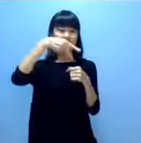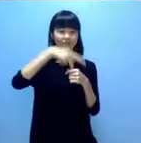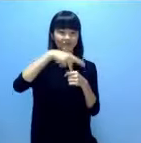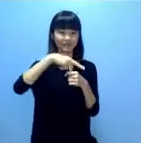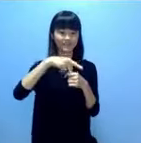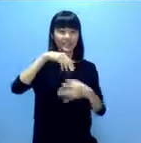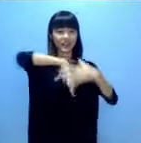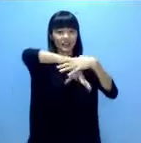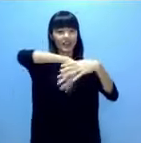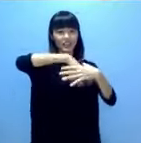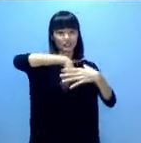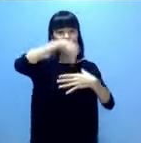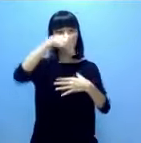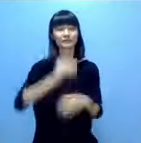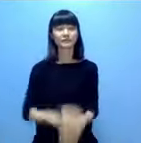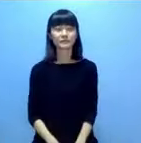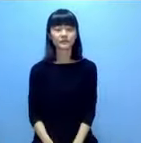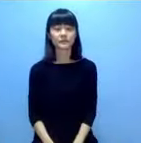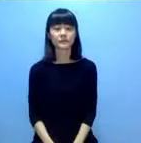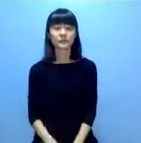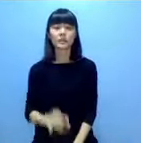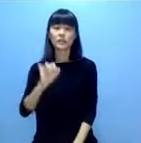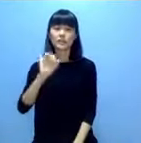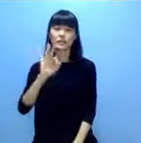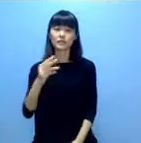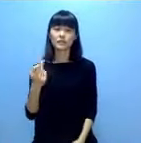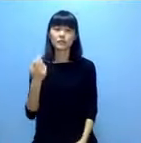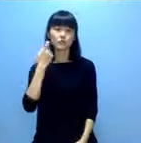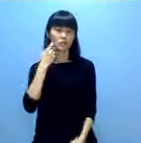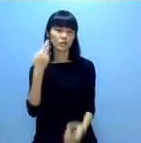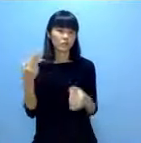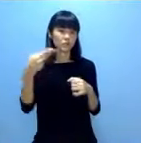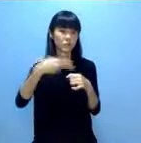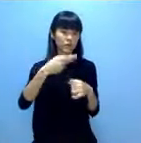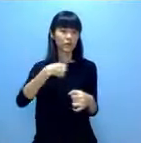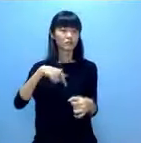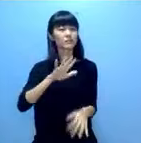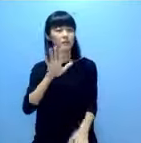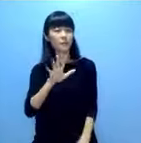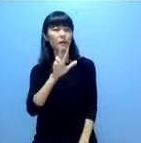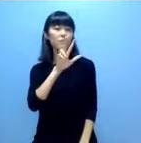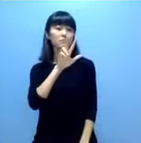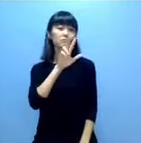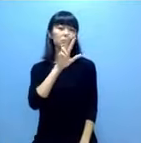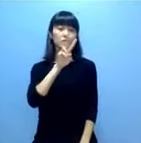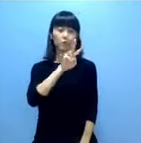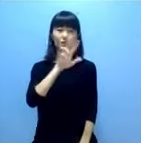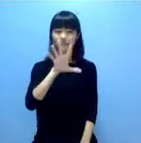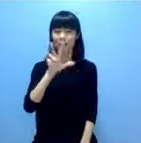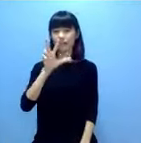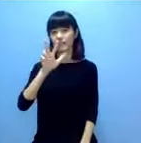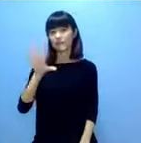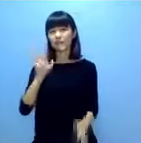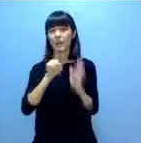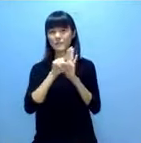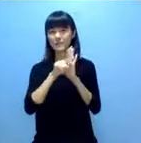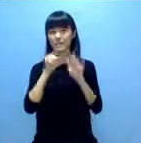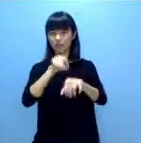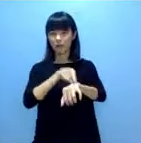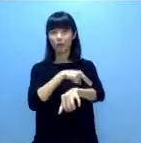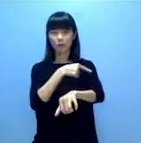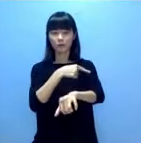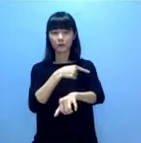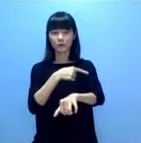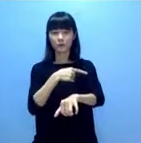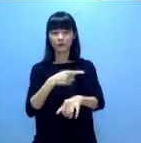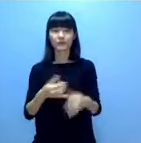the end as well. If you've just joined us, this show is about 25 to 35 minutes long, depending on how the conversation goes. And we're going to jump